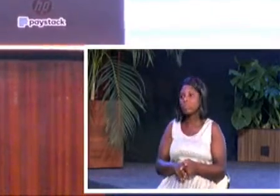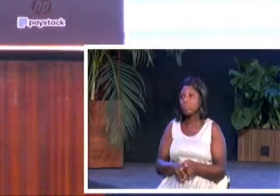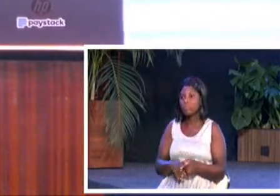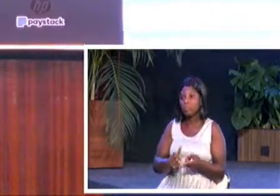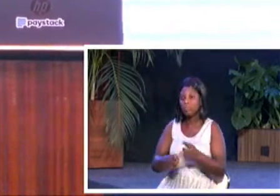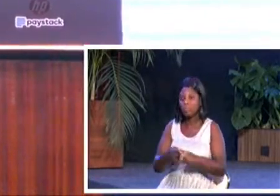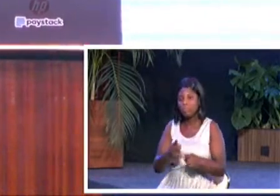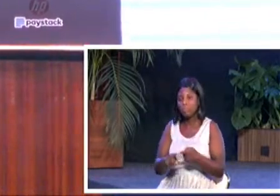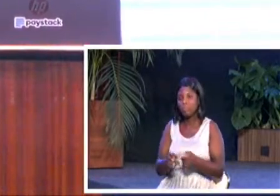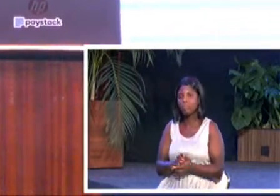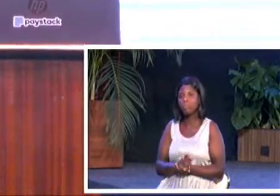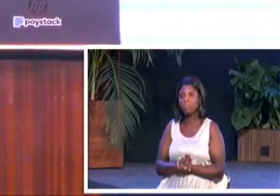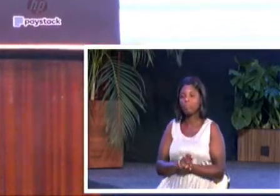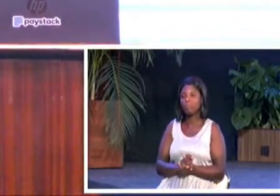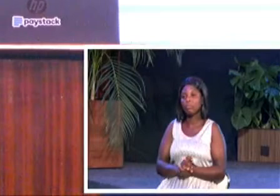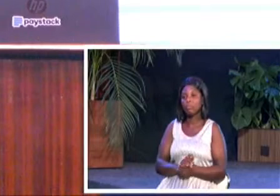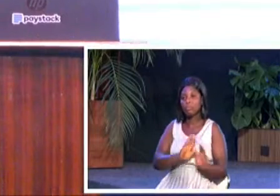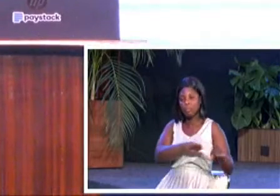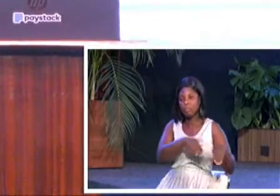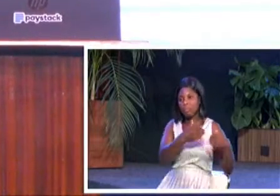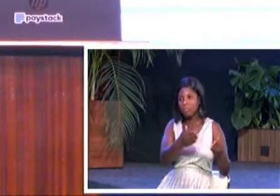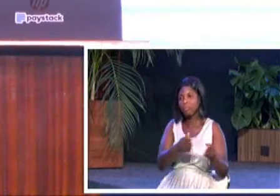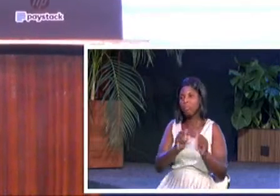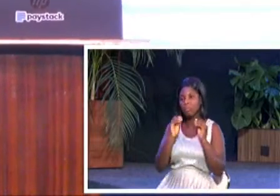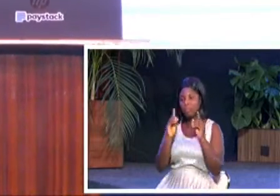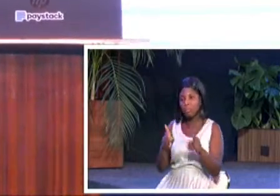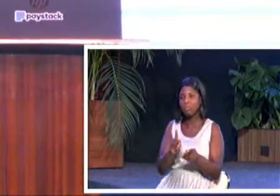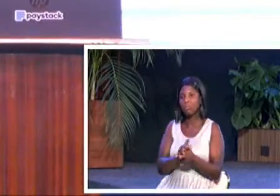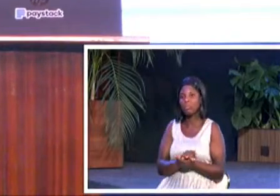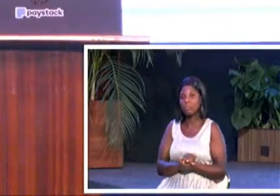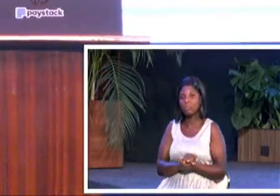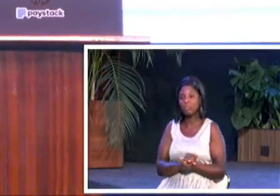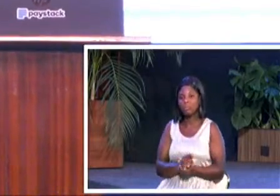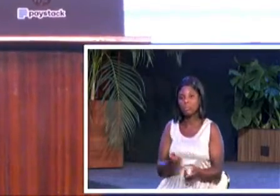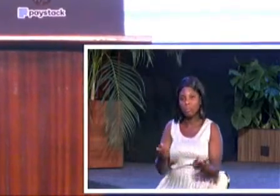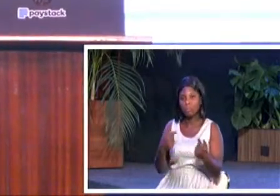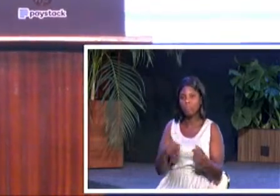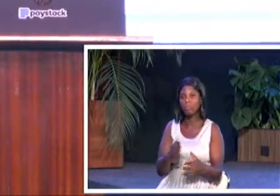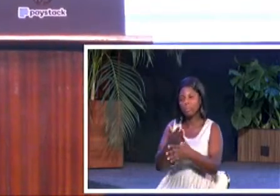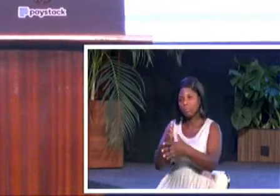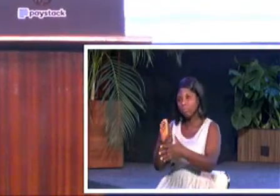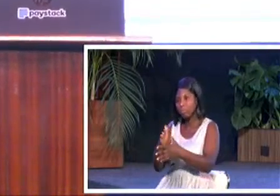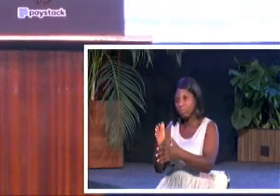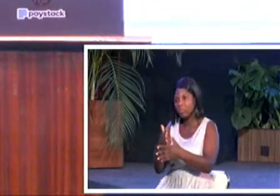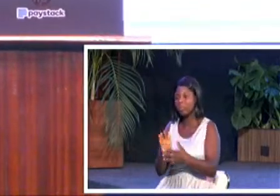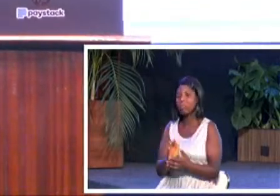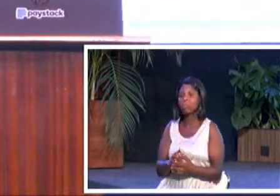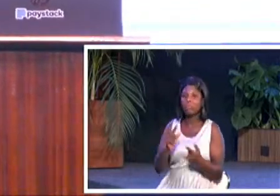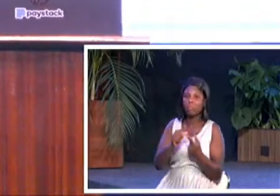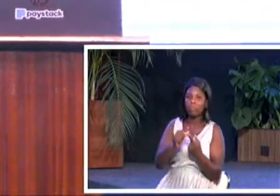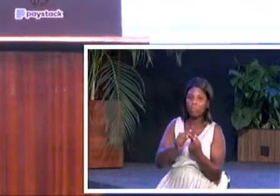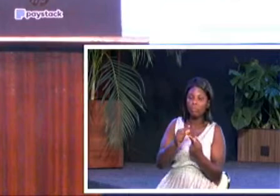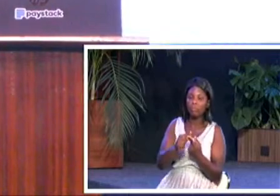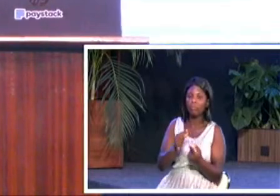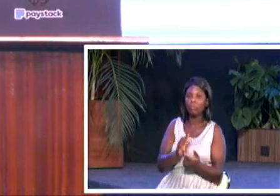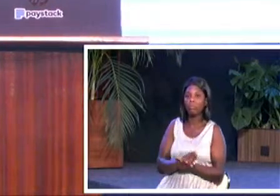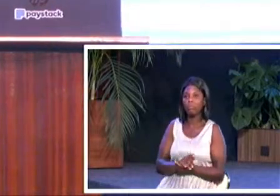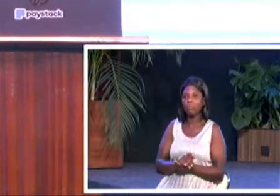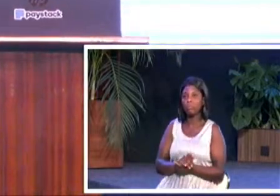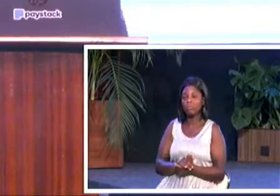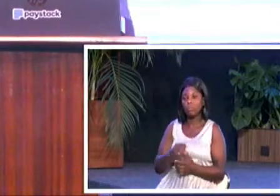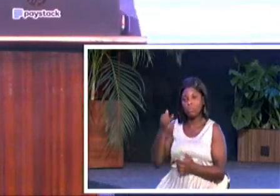She's given me opportunity to speak at Ashesi University a couple of times to share the same, you know, ideas that I